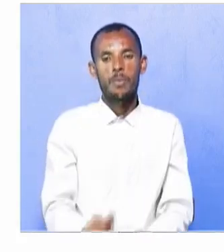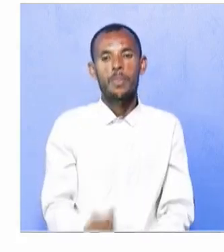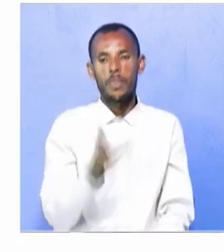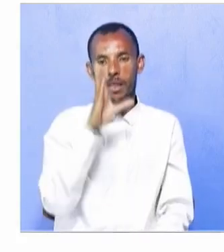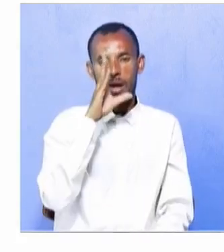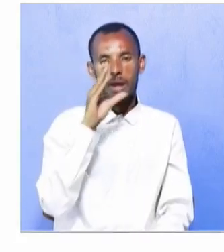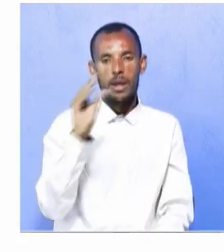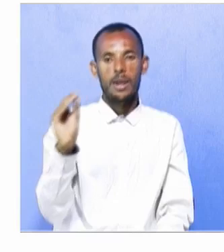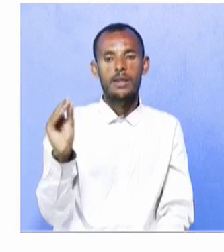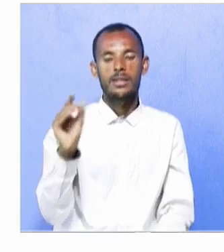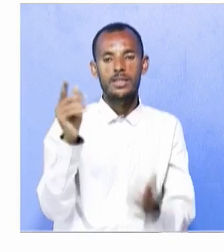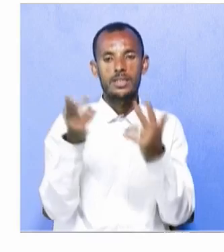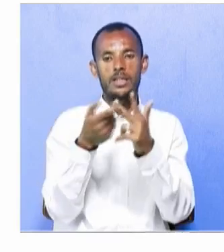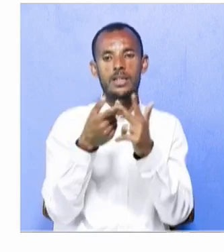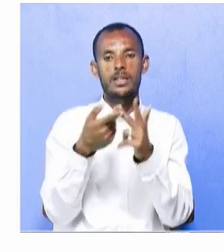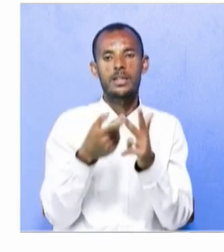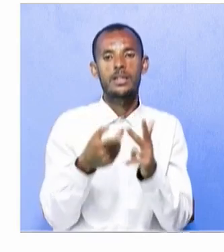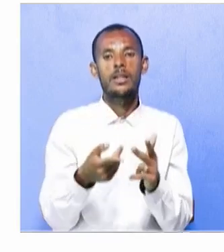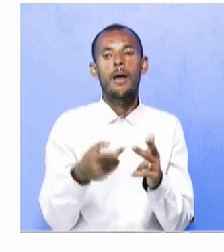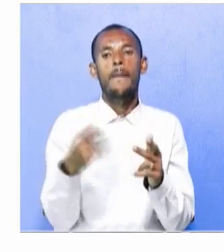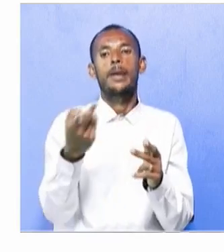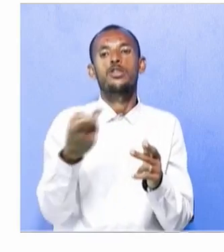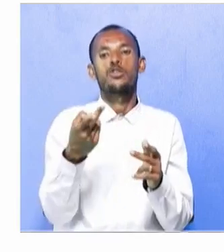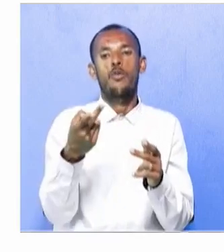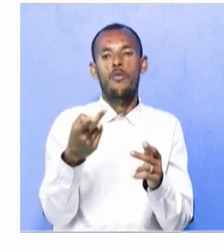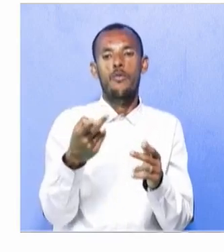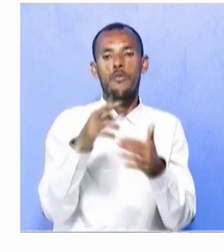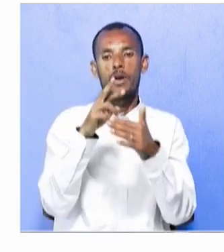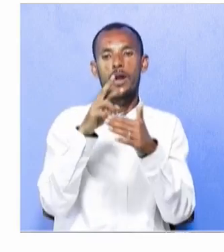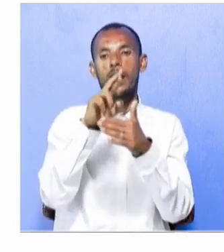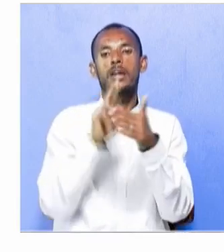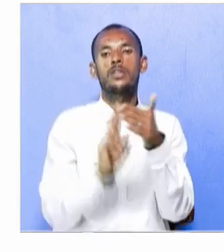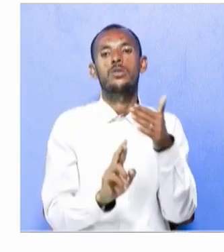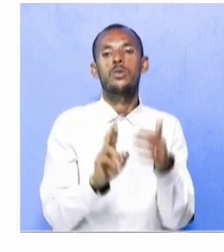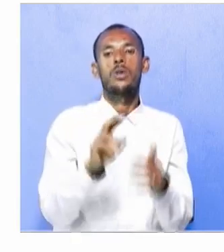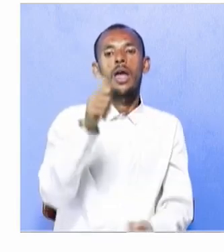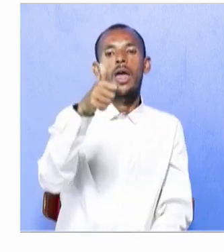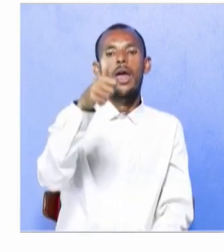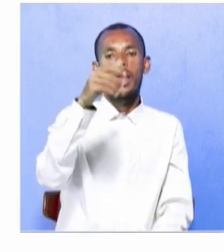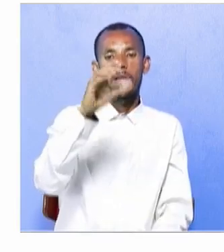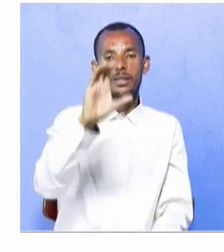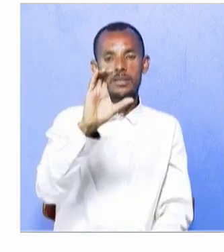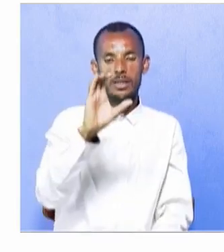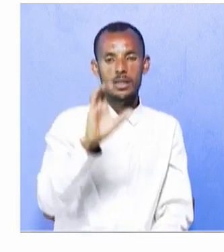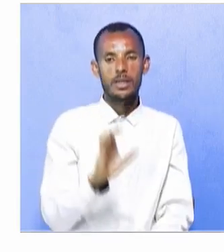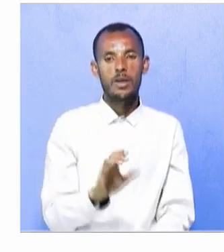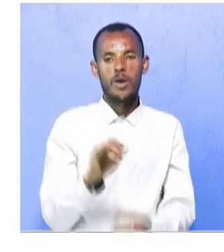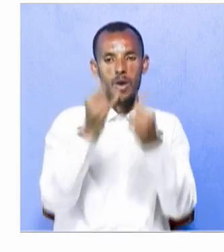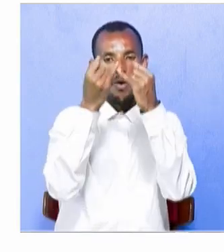and the third pairs of ratios, AC